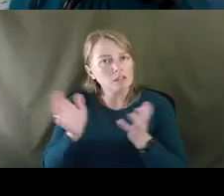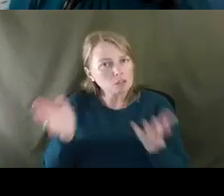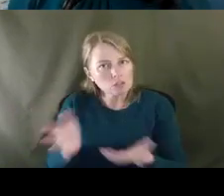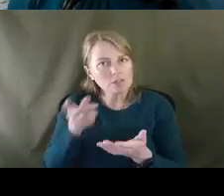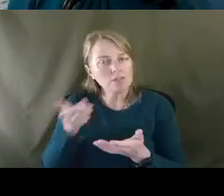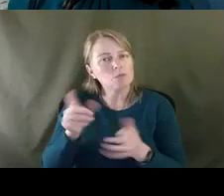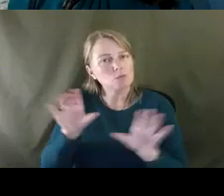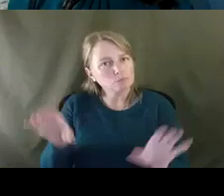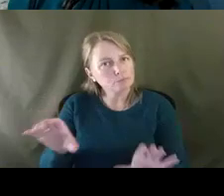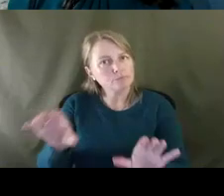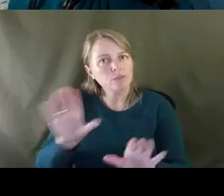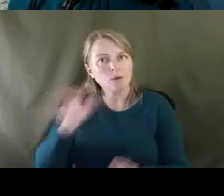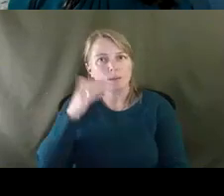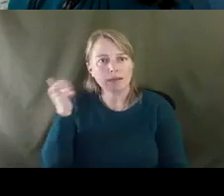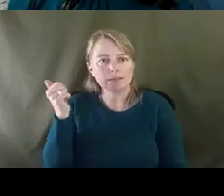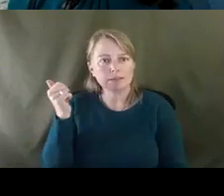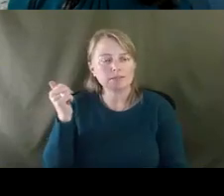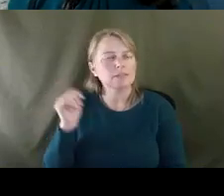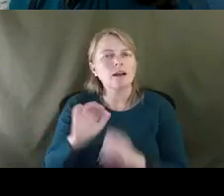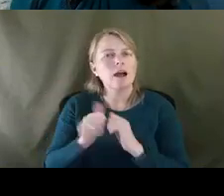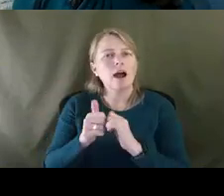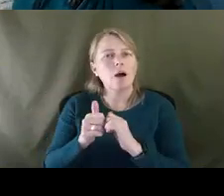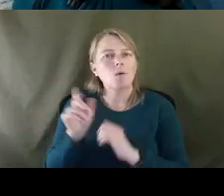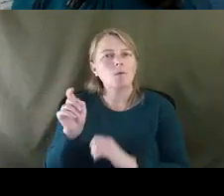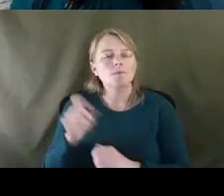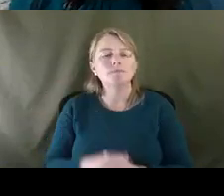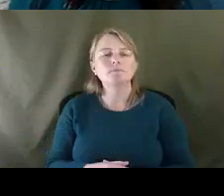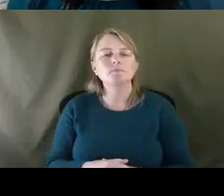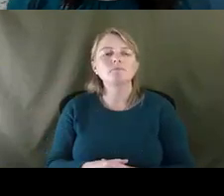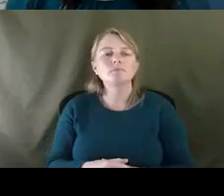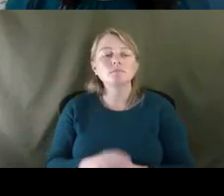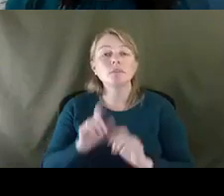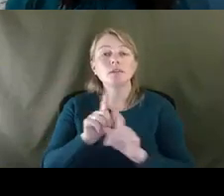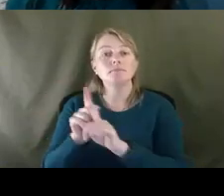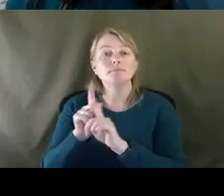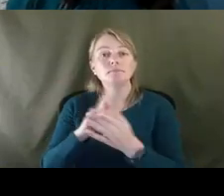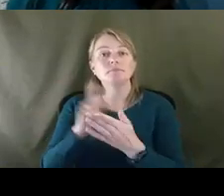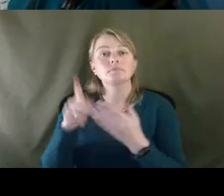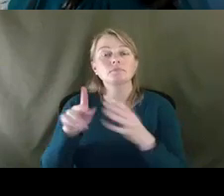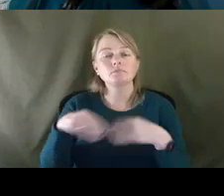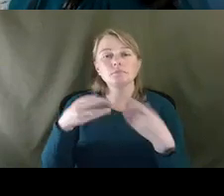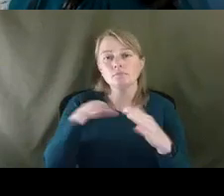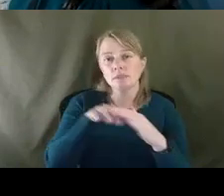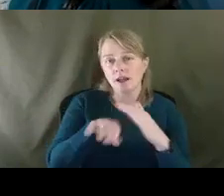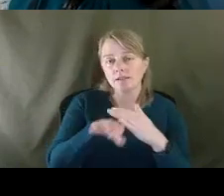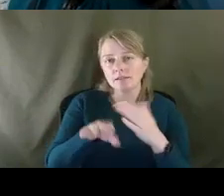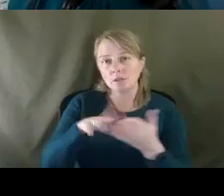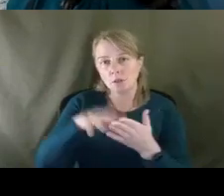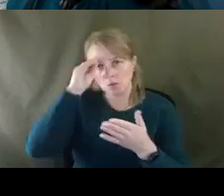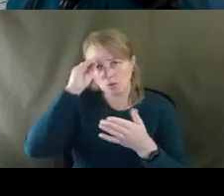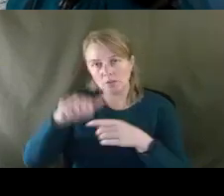best. Now let's talk about how that happens. Mentorship programs provide access to learning and training that